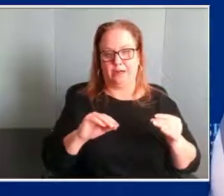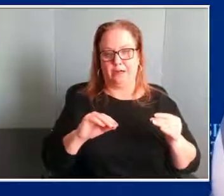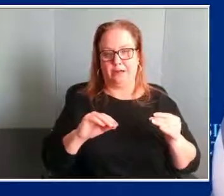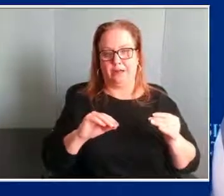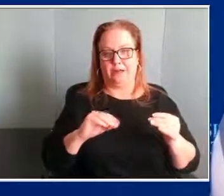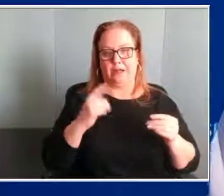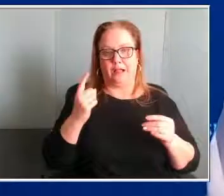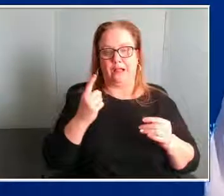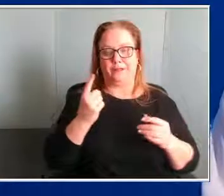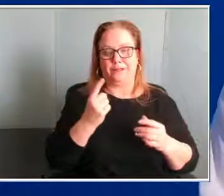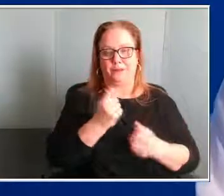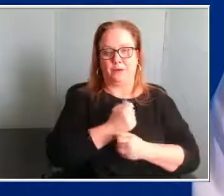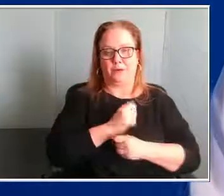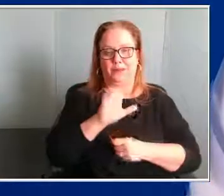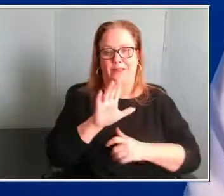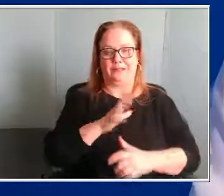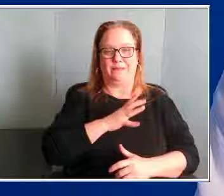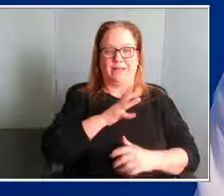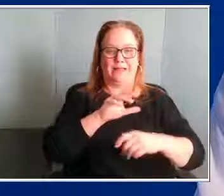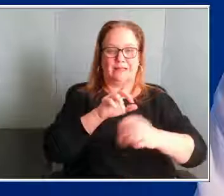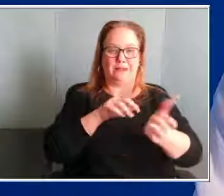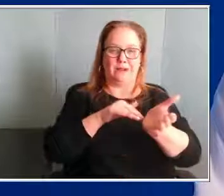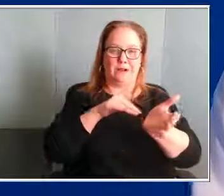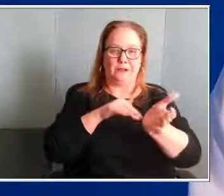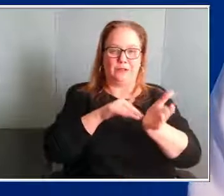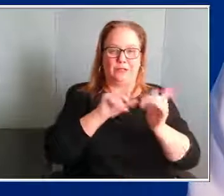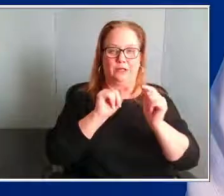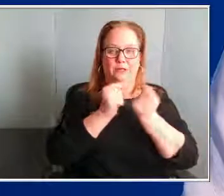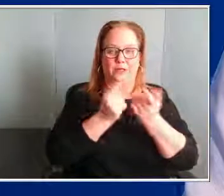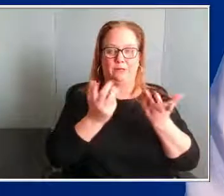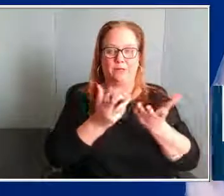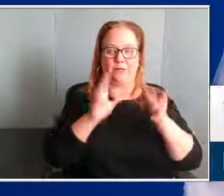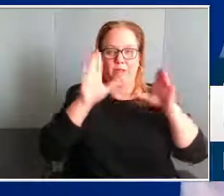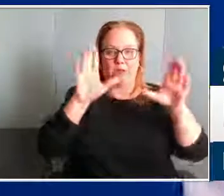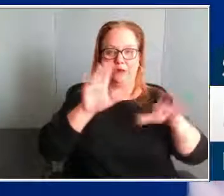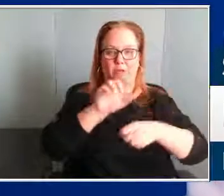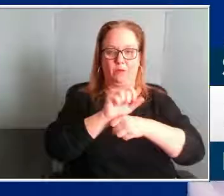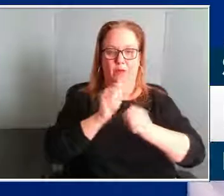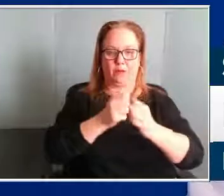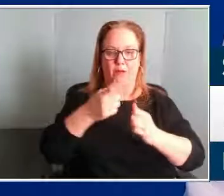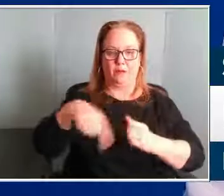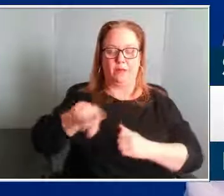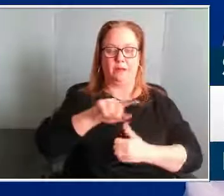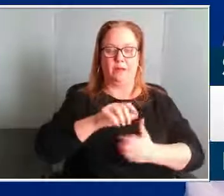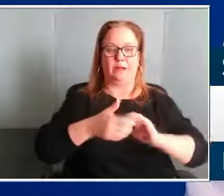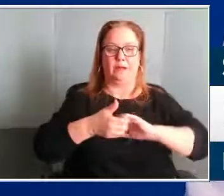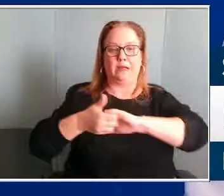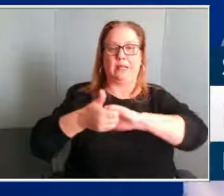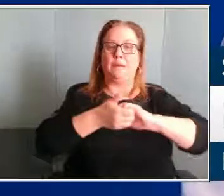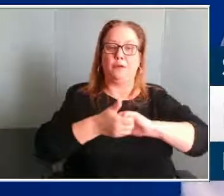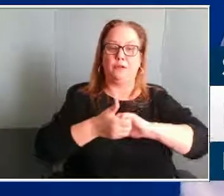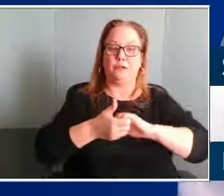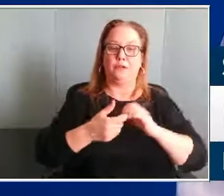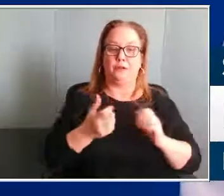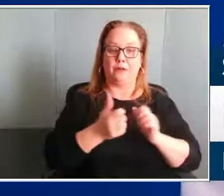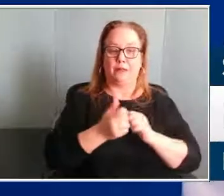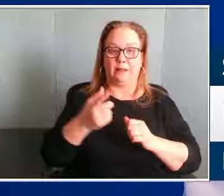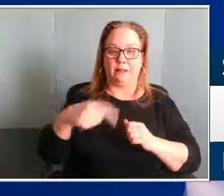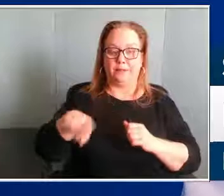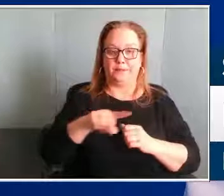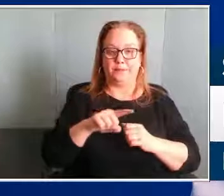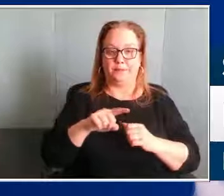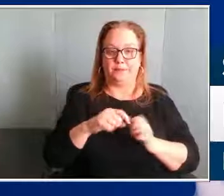fine doctors and their teams here. It's always great working with them and having collaboration. And on the